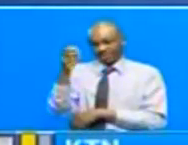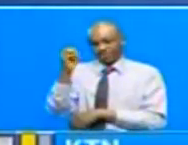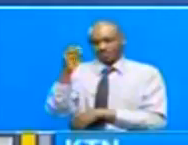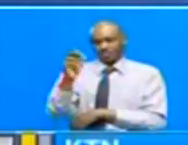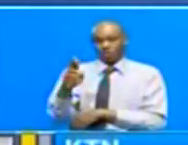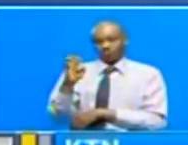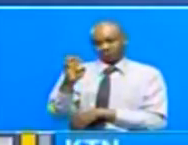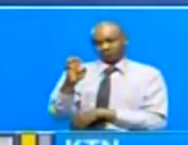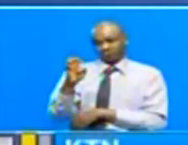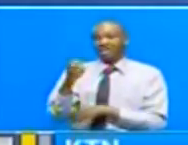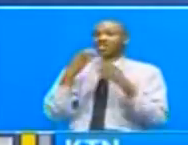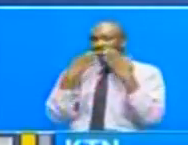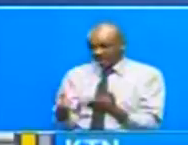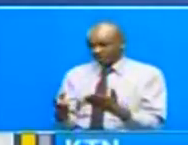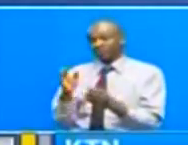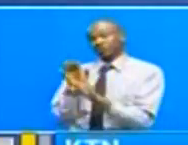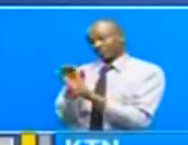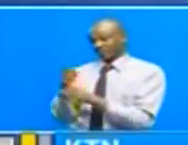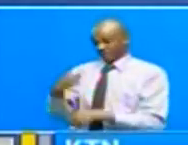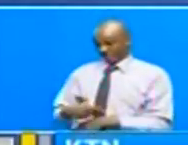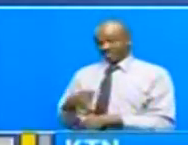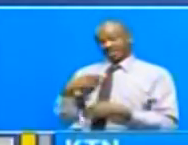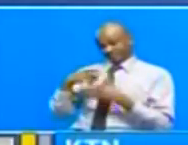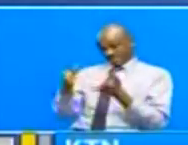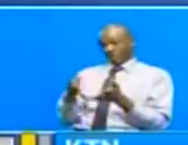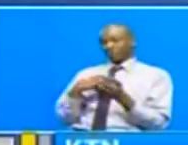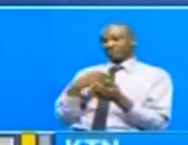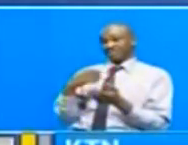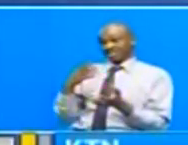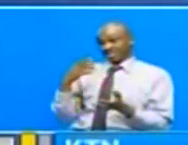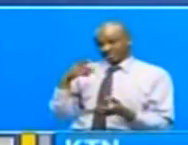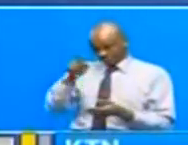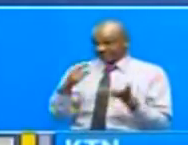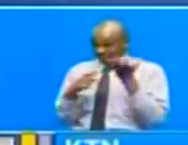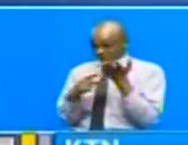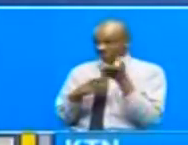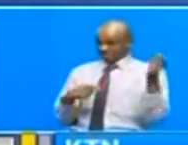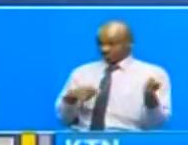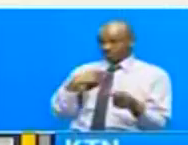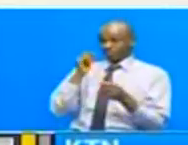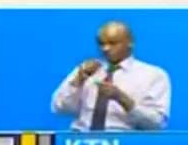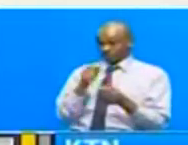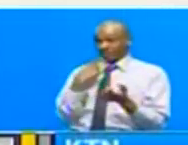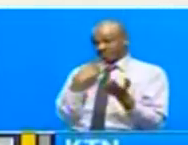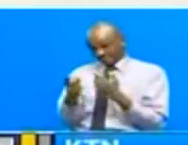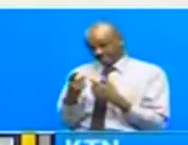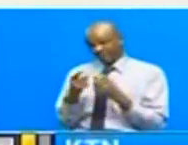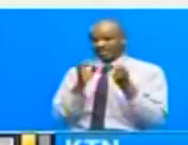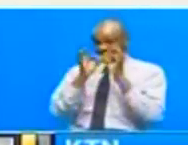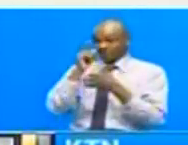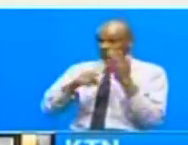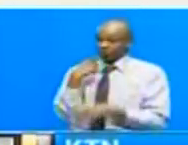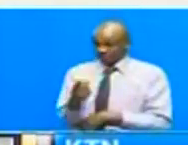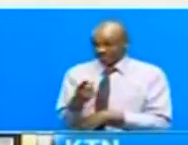gentlemen. Thank you. Now, I think if you get too complex, he's a technology writer, so he'll interpret what you're saying. But